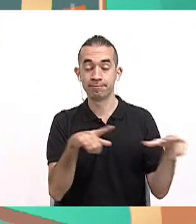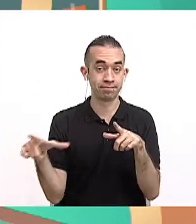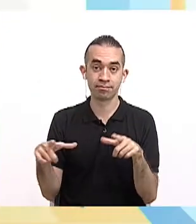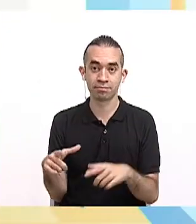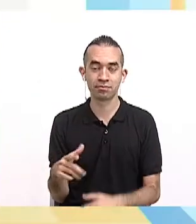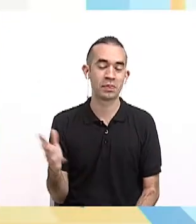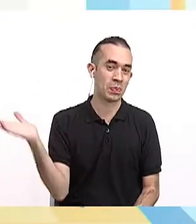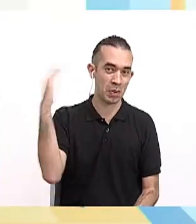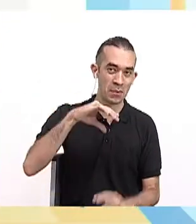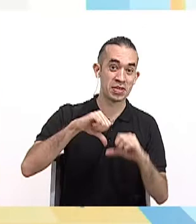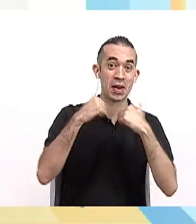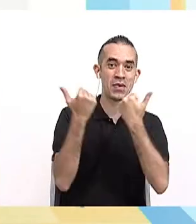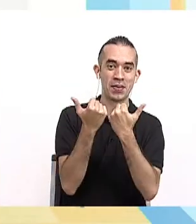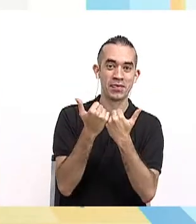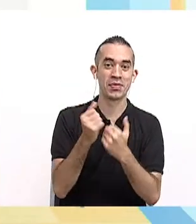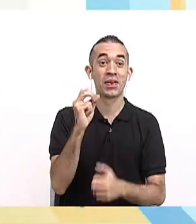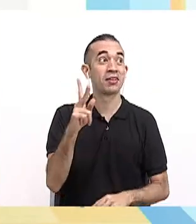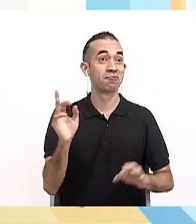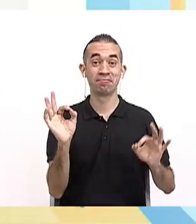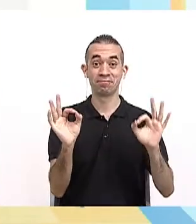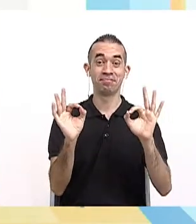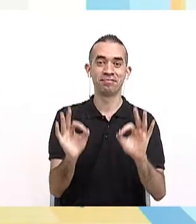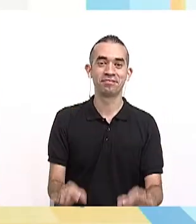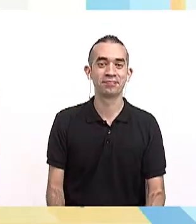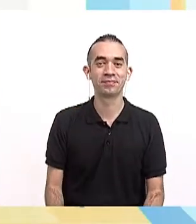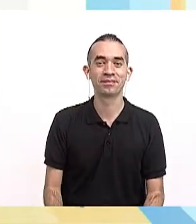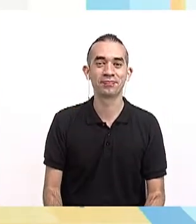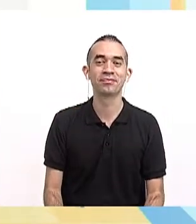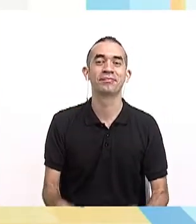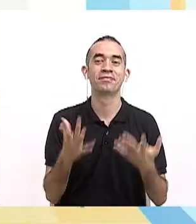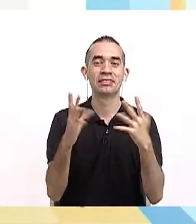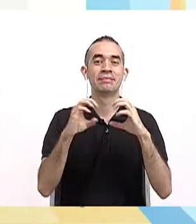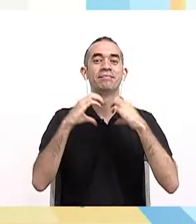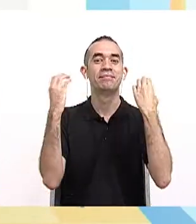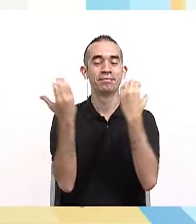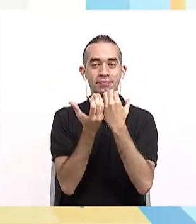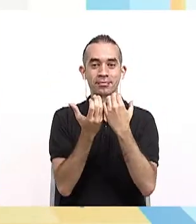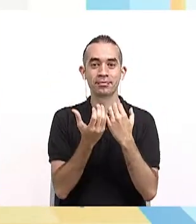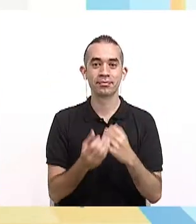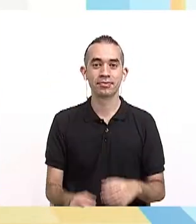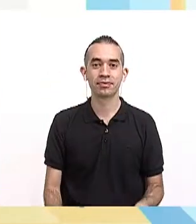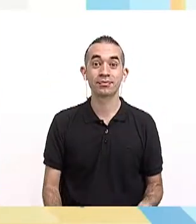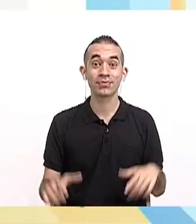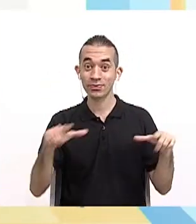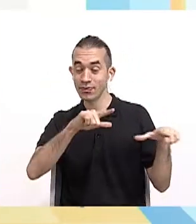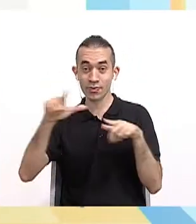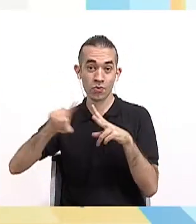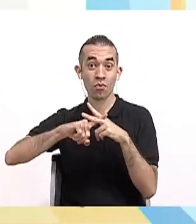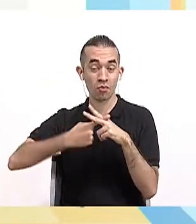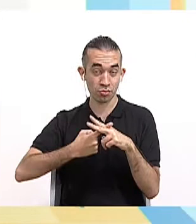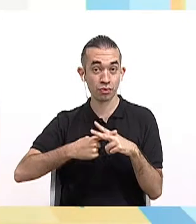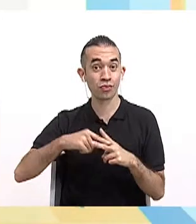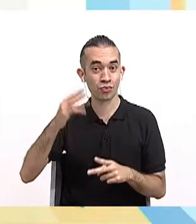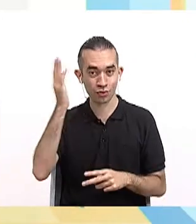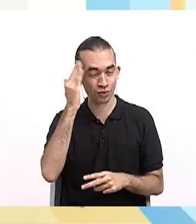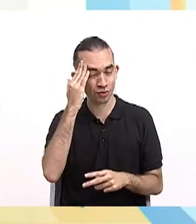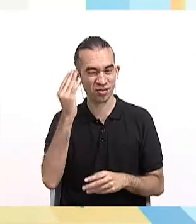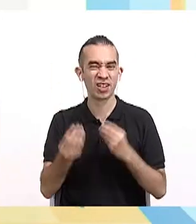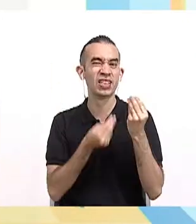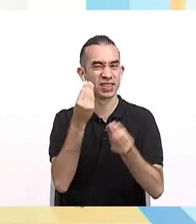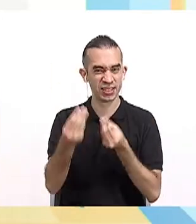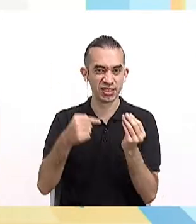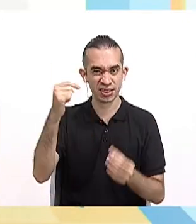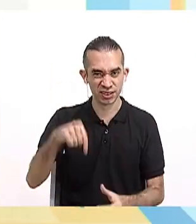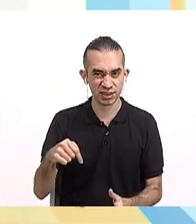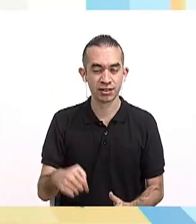to the classroom, okay? Now that we are in the classroom and we are ready to start, we know what we're going to be doing